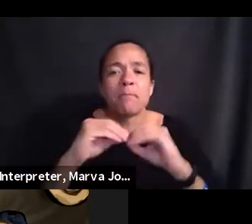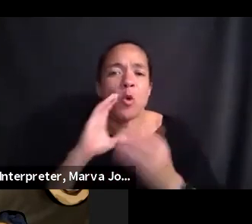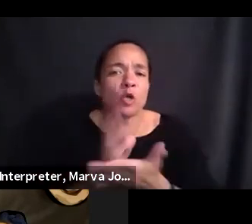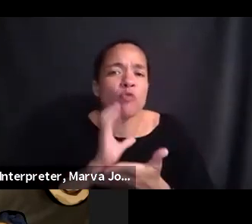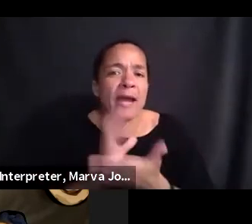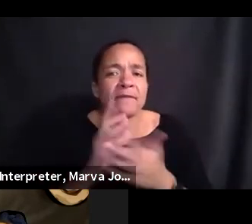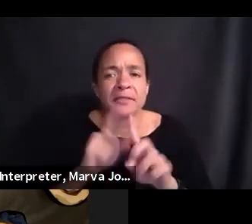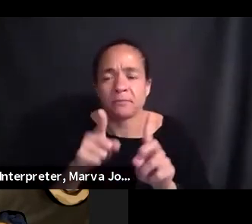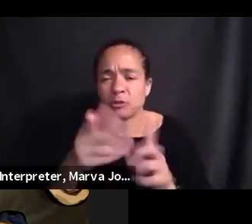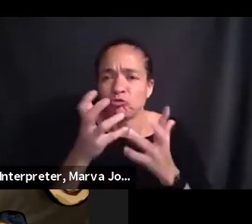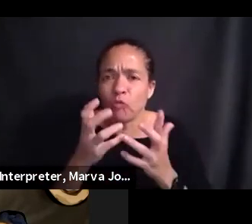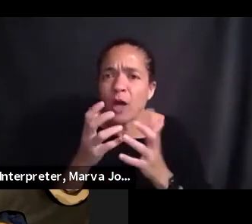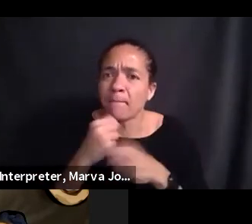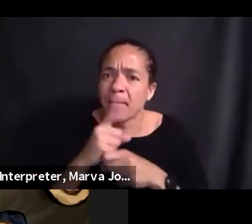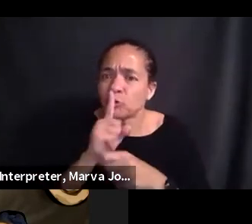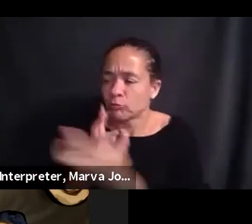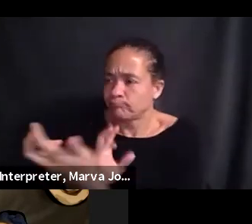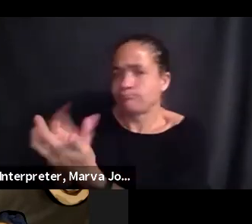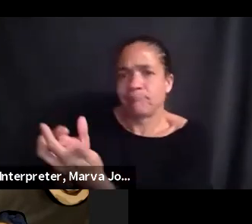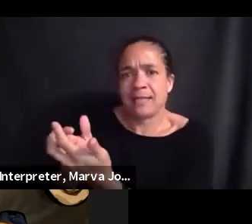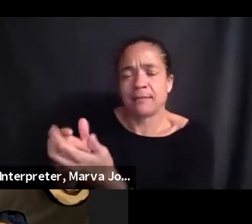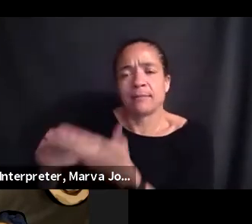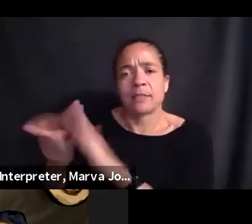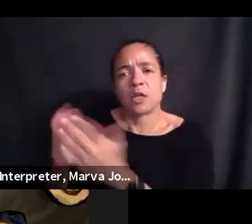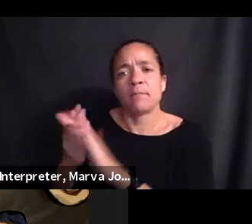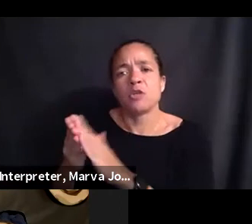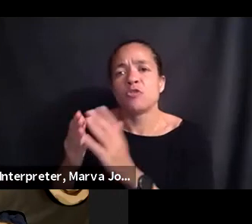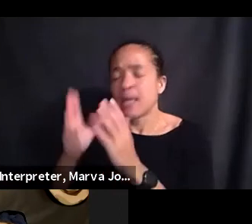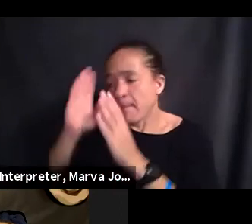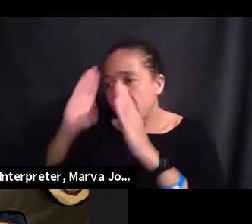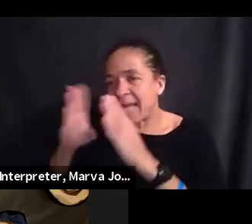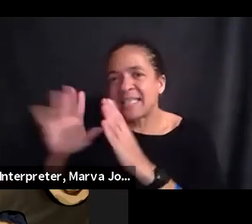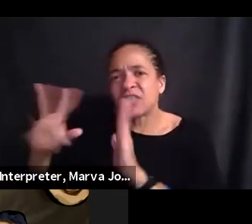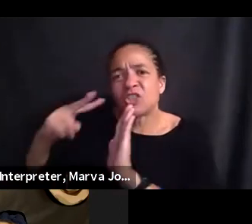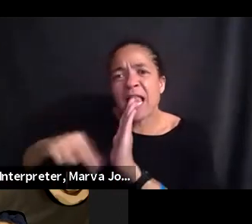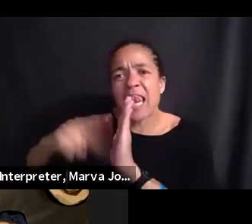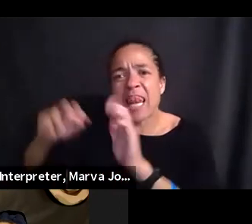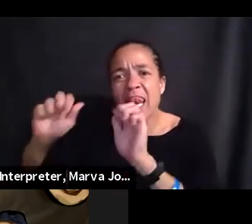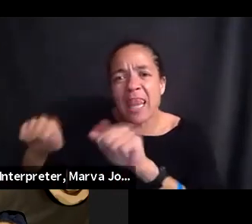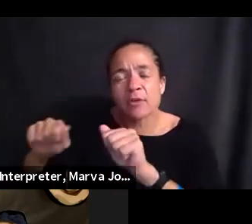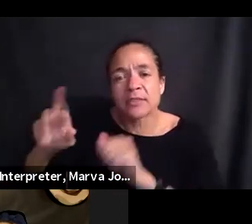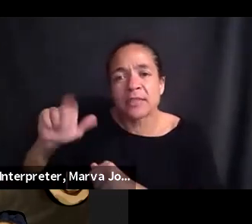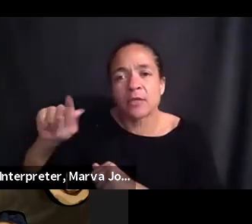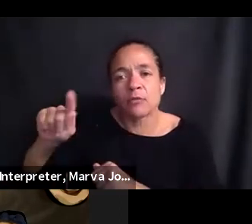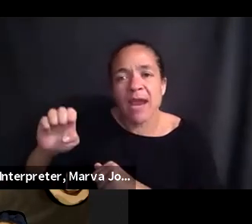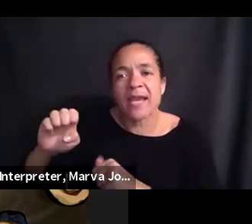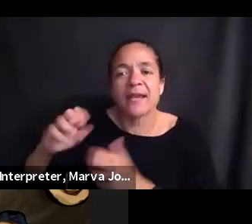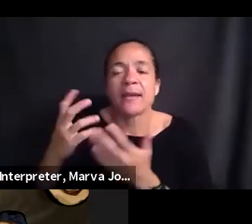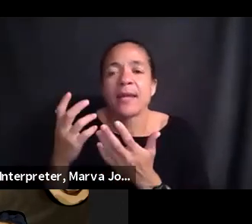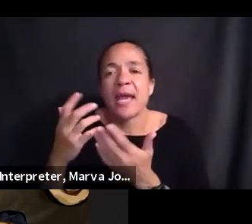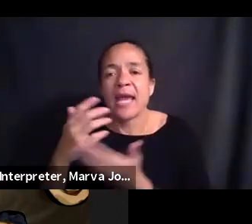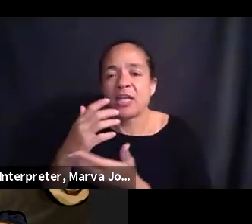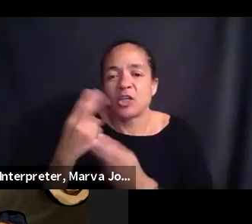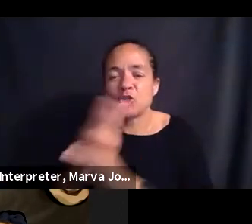sure you're reaching the community, paying attention to literacy rates and bigger words that you might be using that you don't think anything of. So